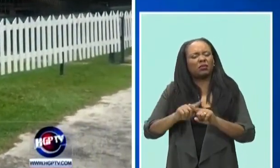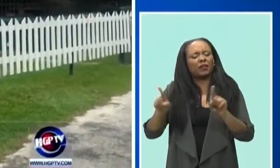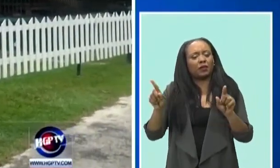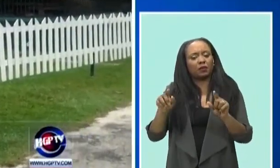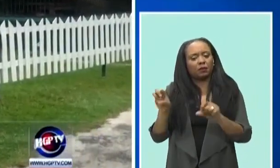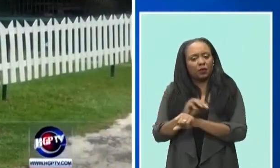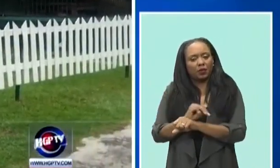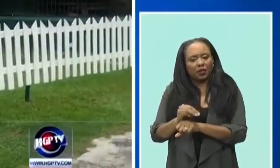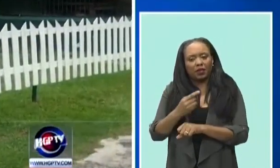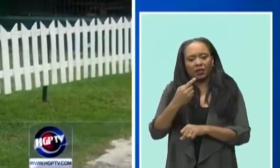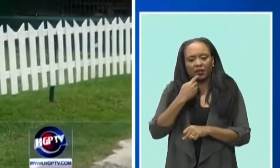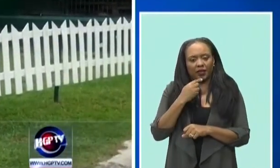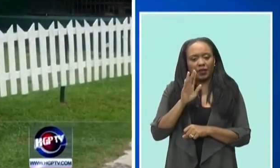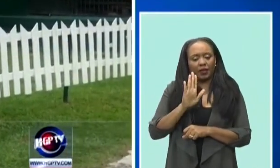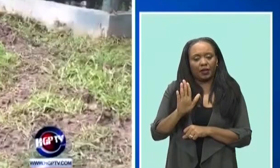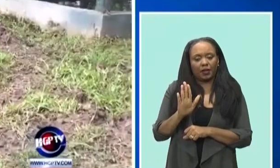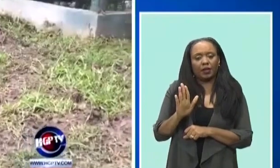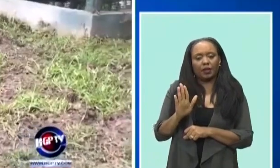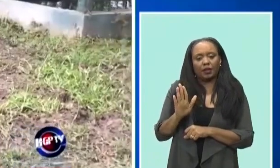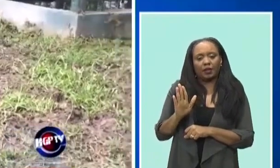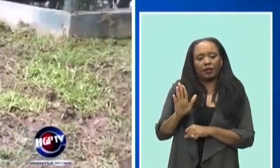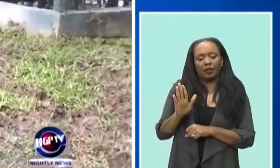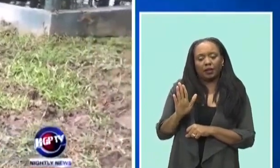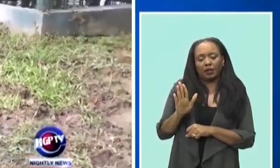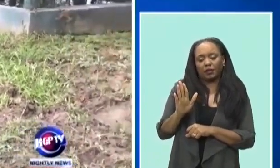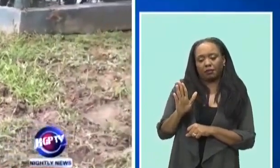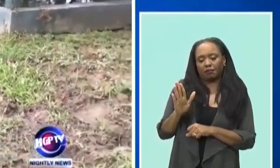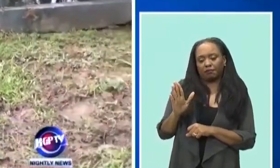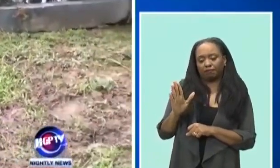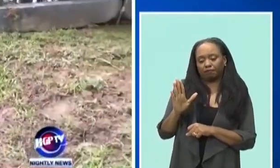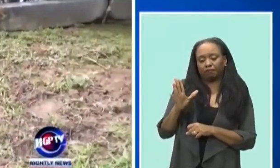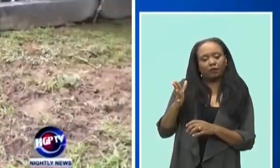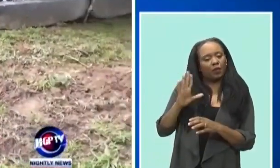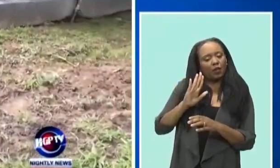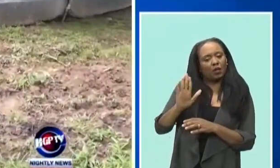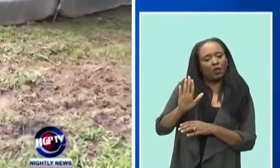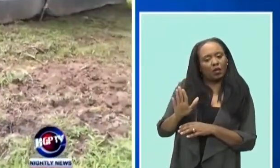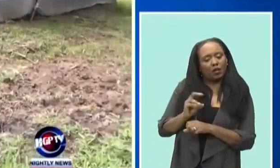institution does have a role to play in ensuring that visitors have a positive experience.